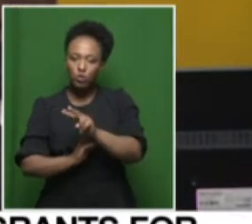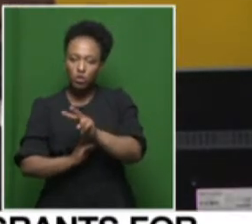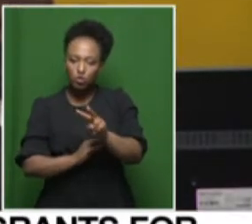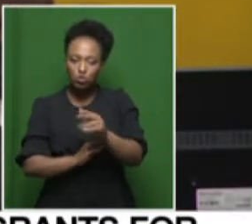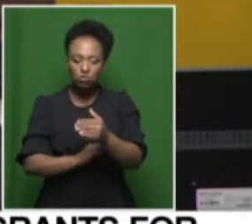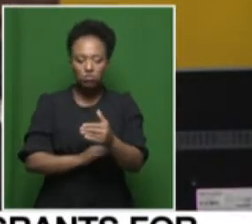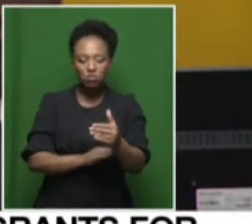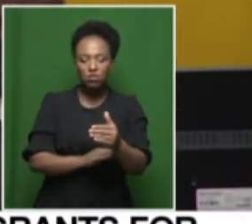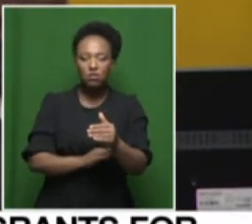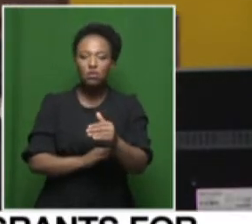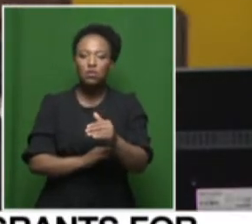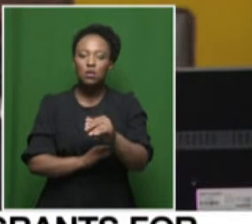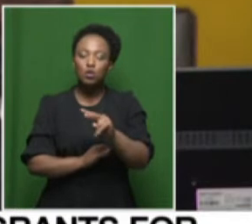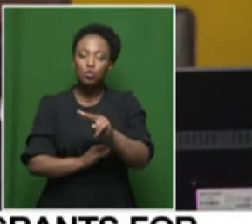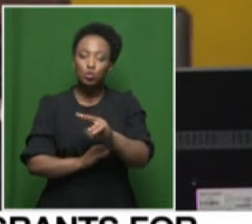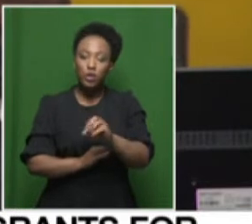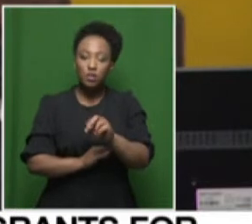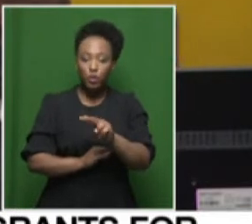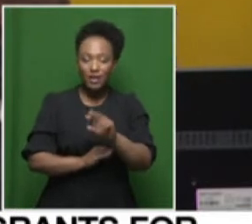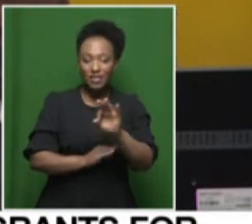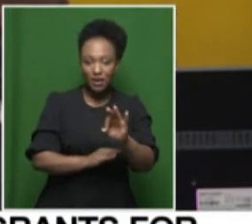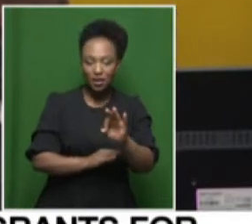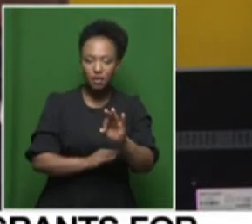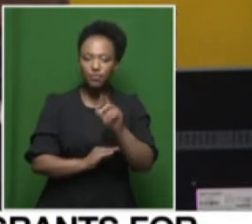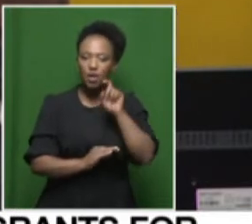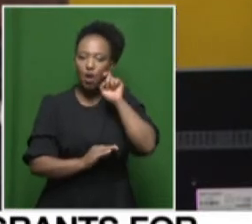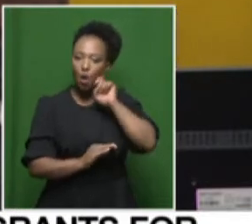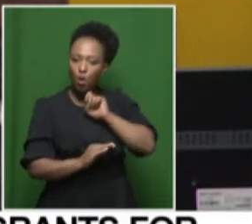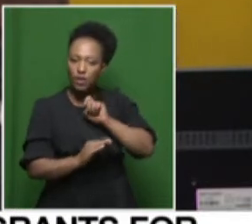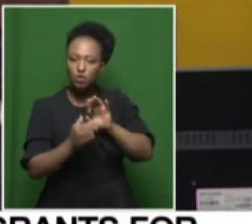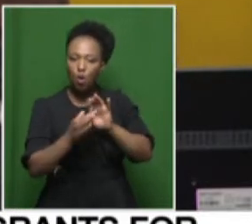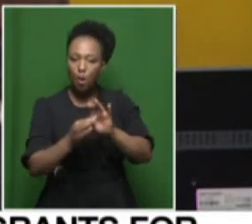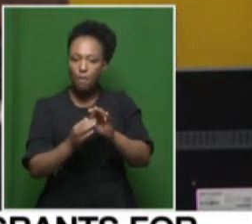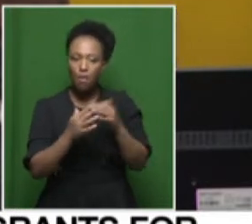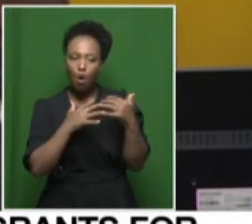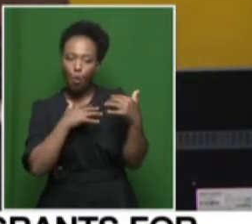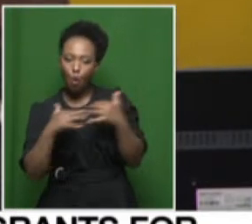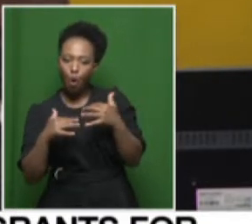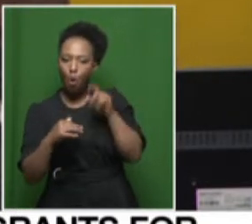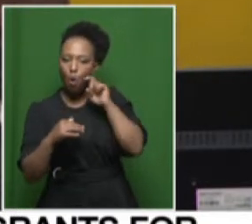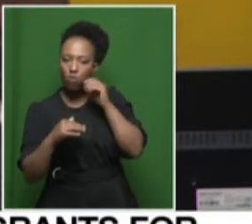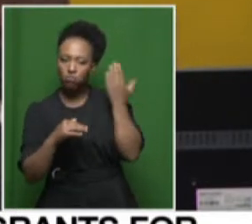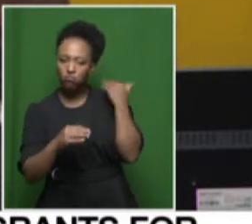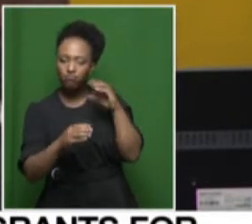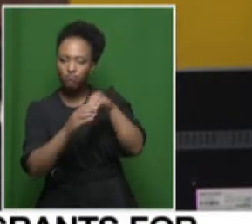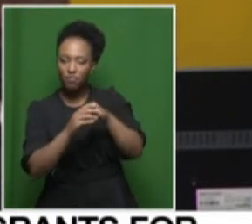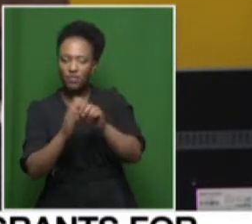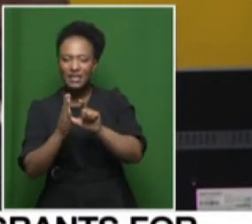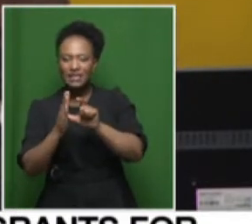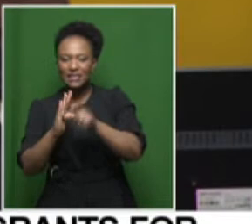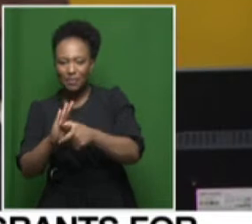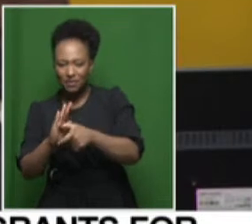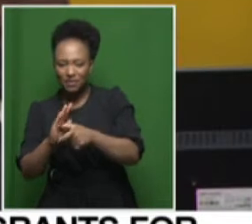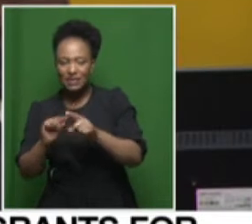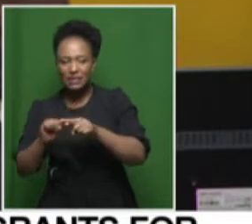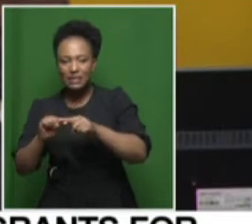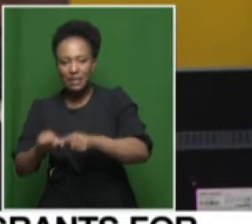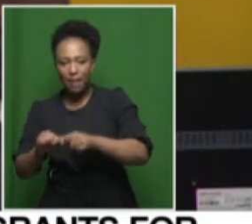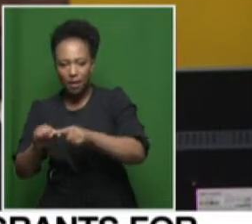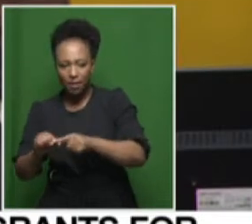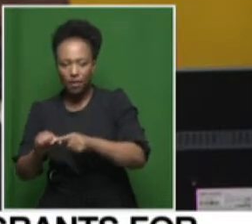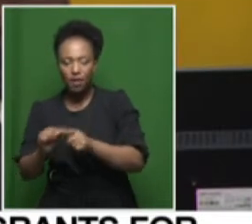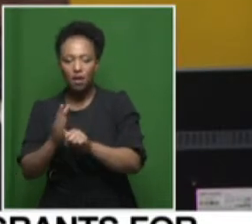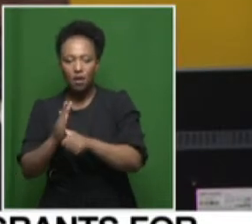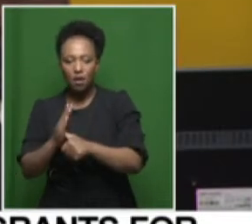2022-23 fiscal year, the old age, war veterans, disability, and care dependence grants will